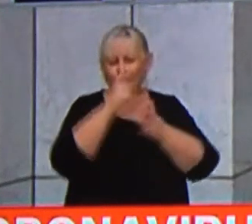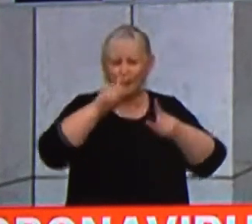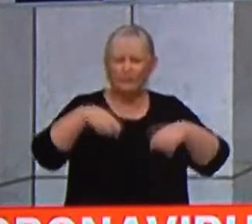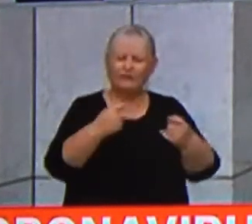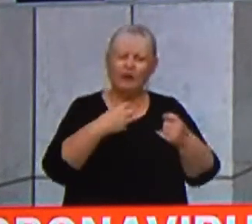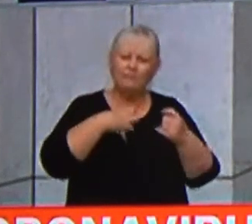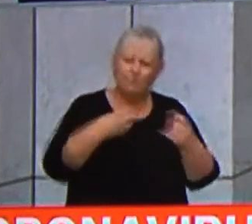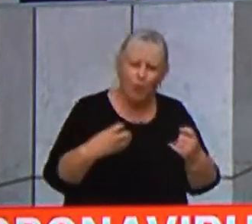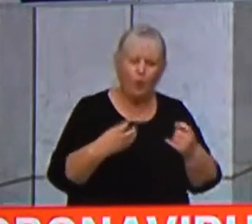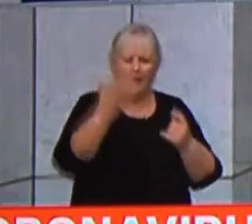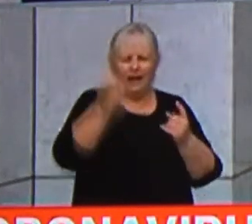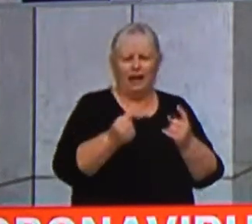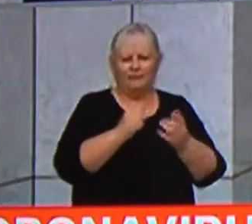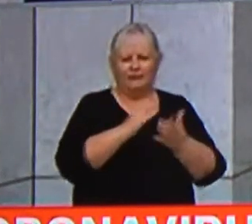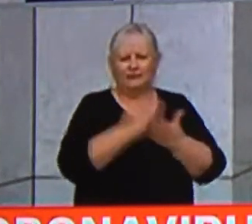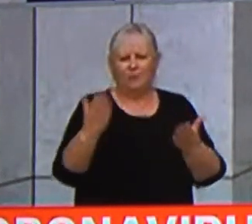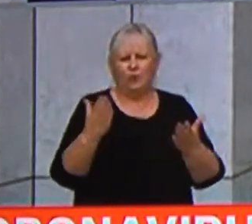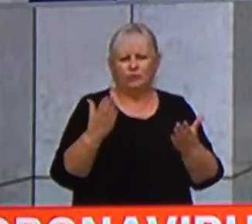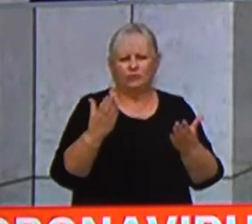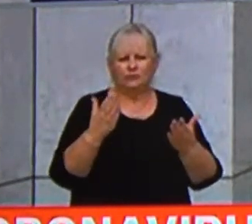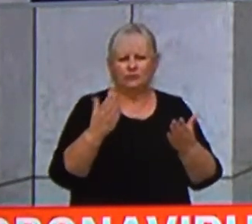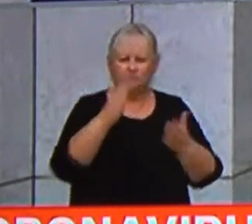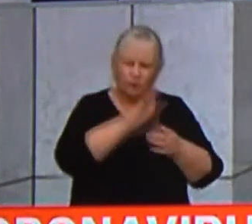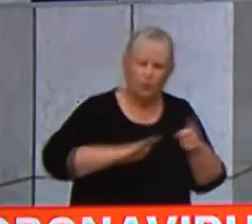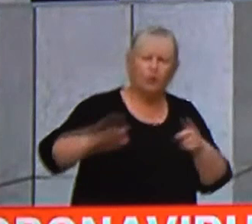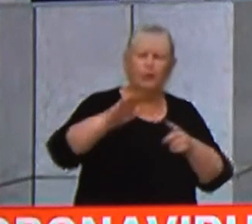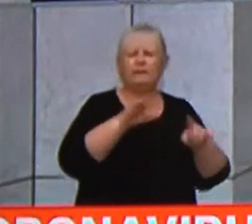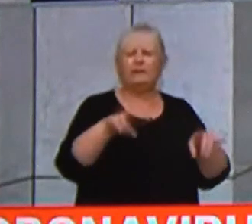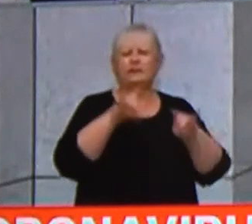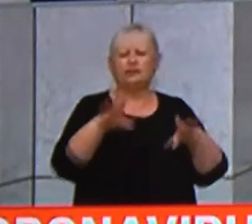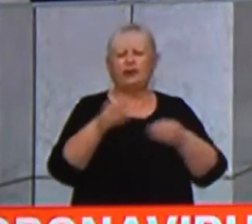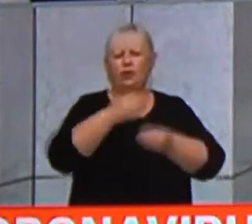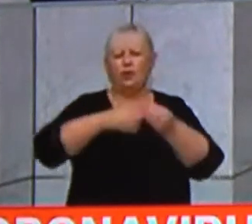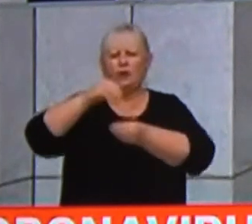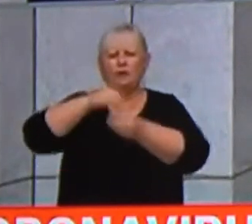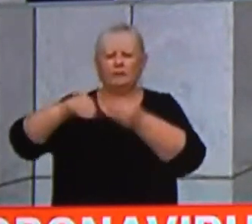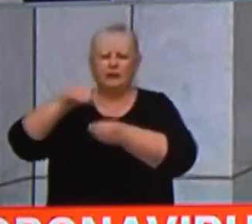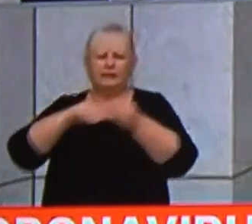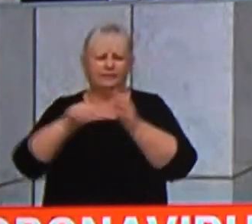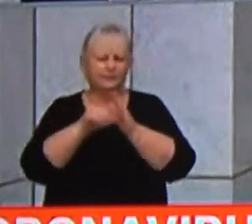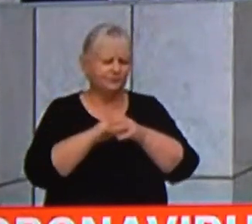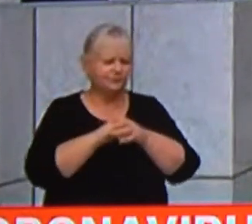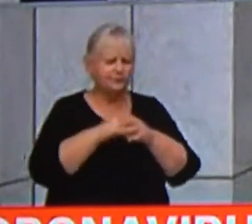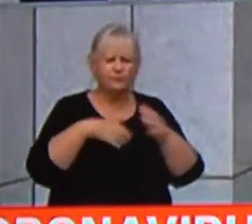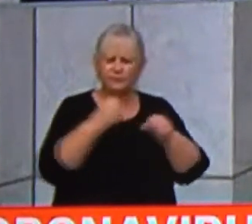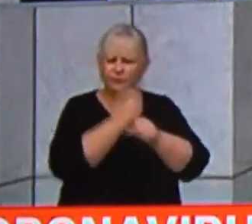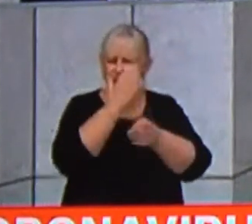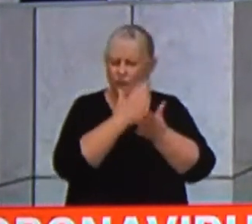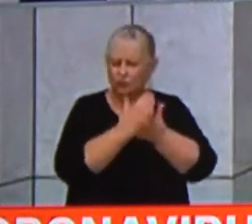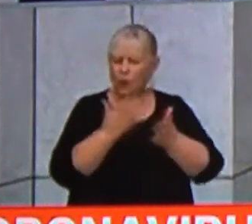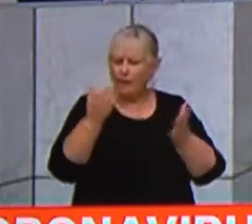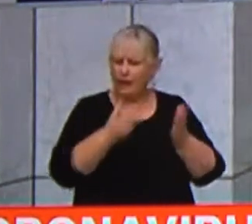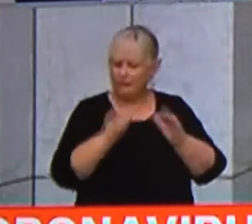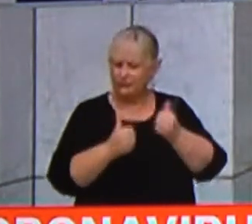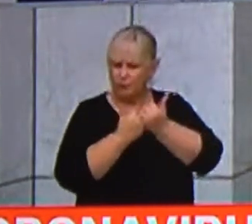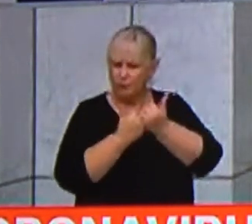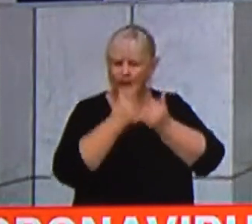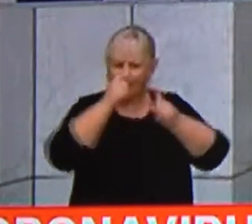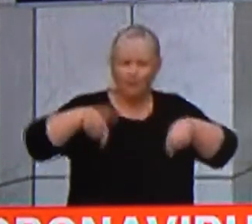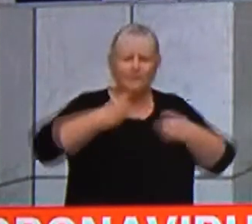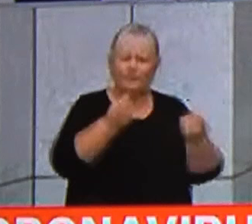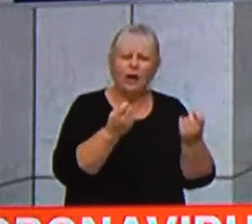information, and I would ask for the support of media in promoting those channels where people can get access to